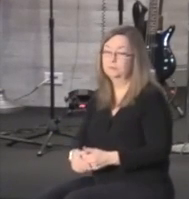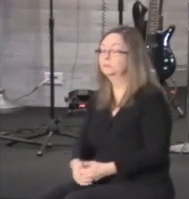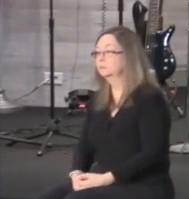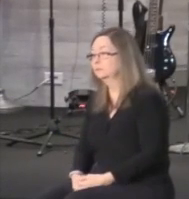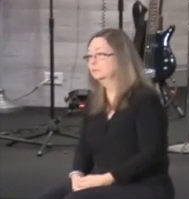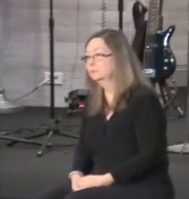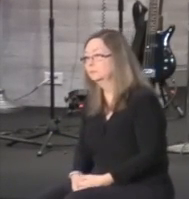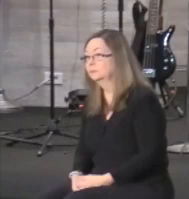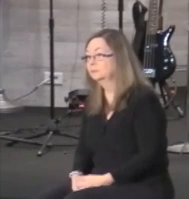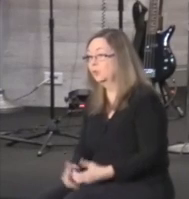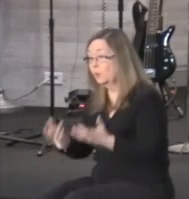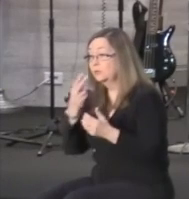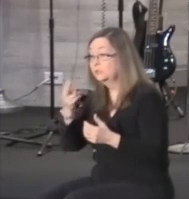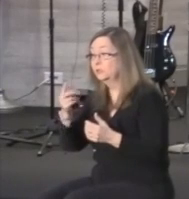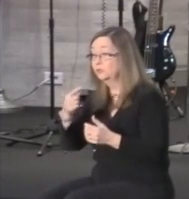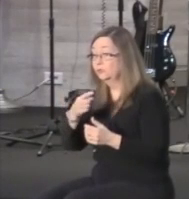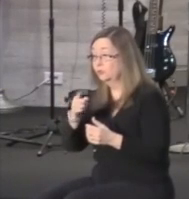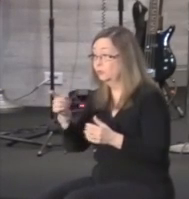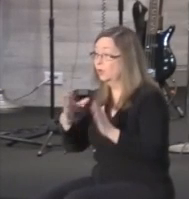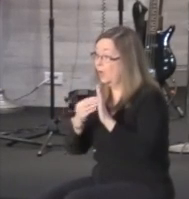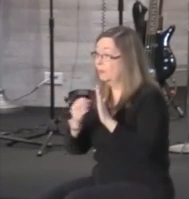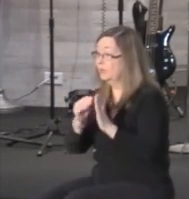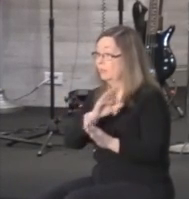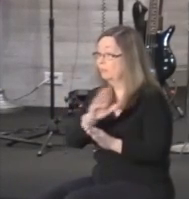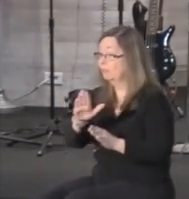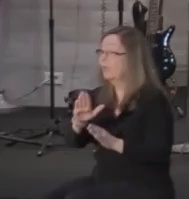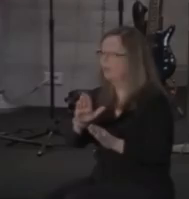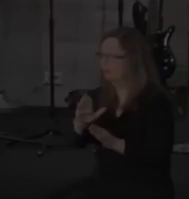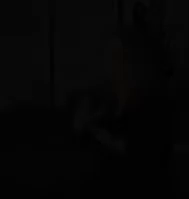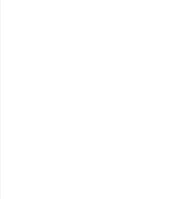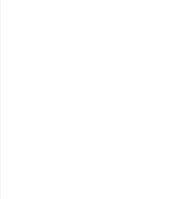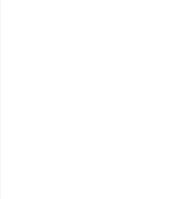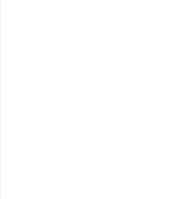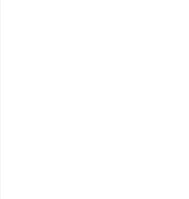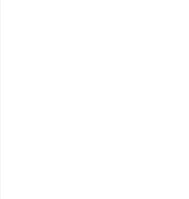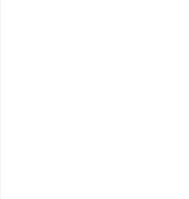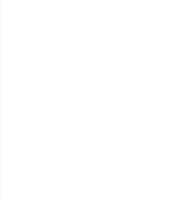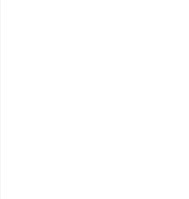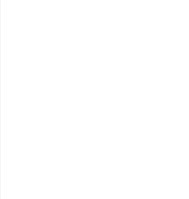They want to see you copy them and paste. Another.